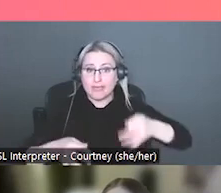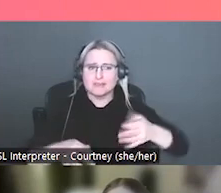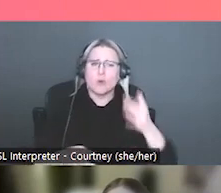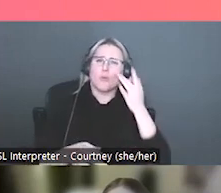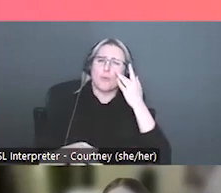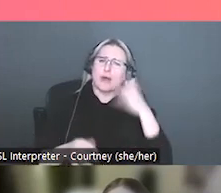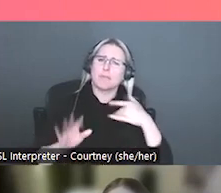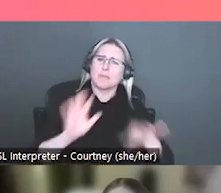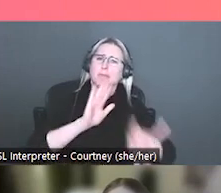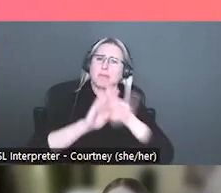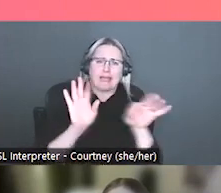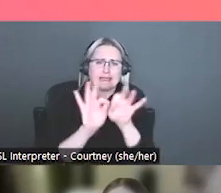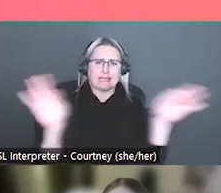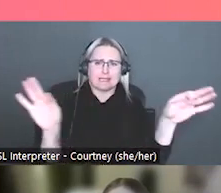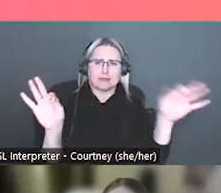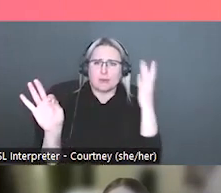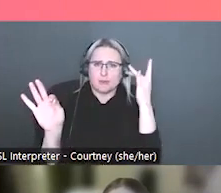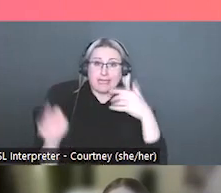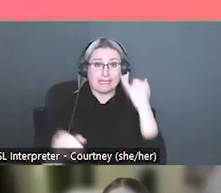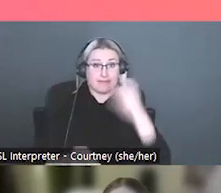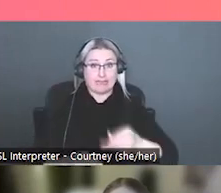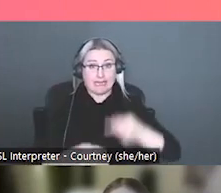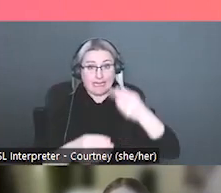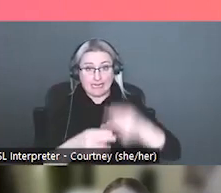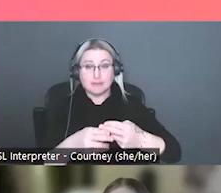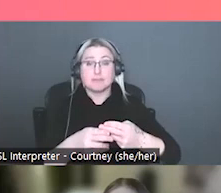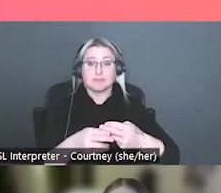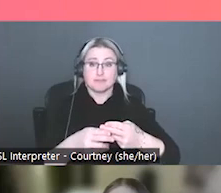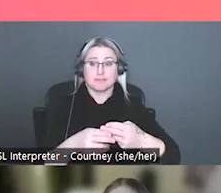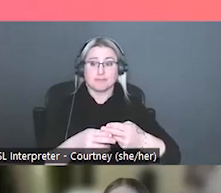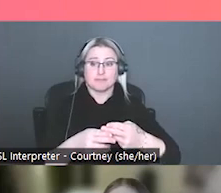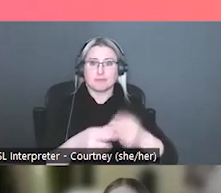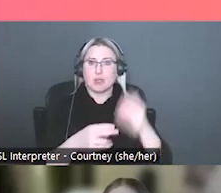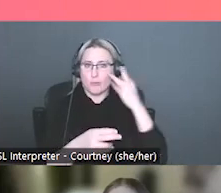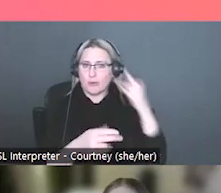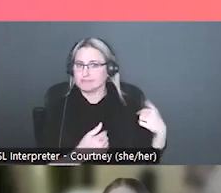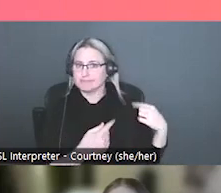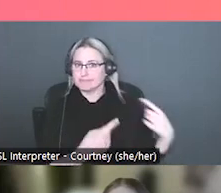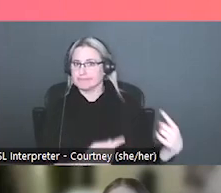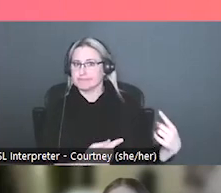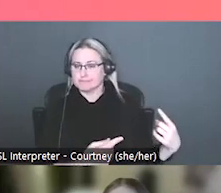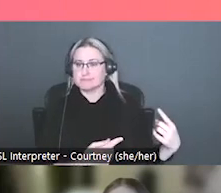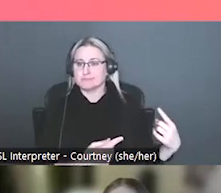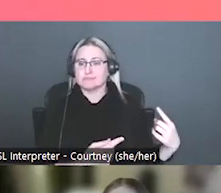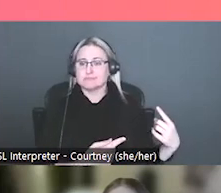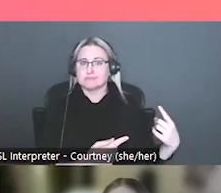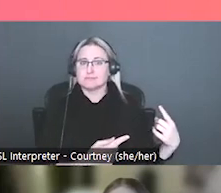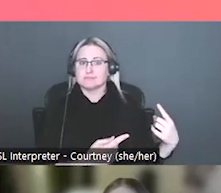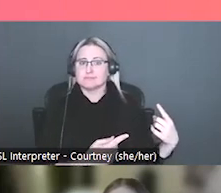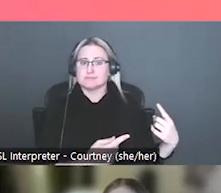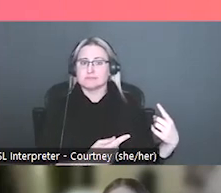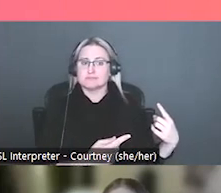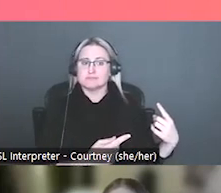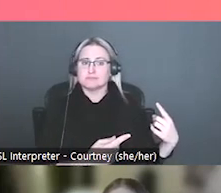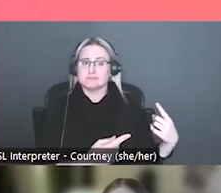language use here is that in naming these differences that have for so long been constructed through this process of